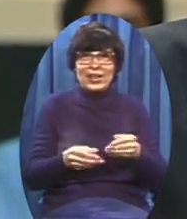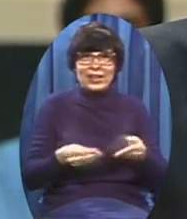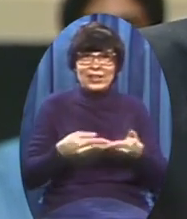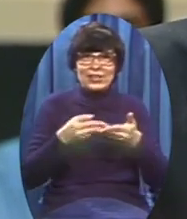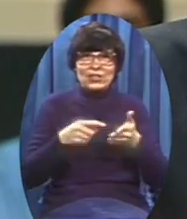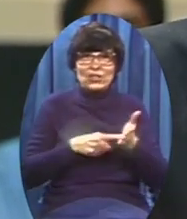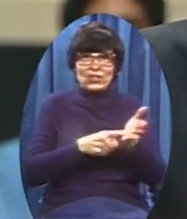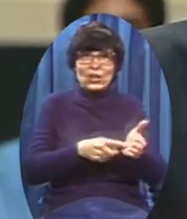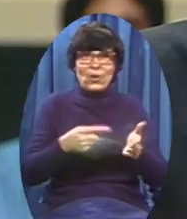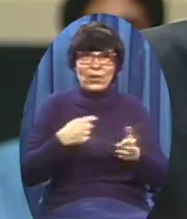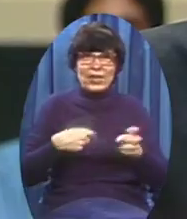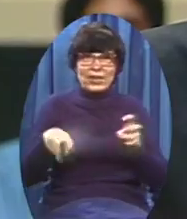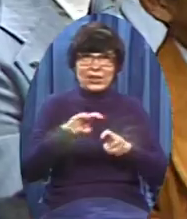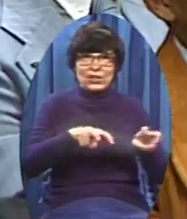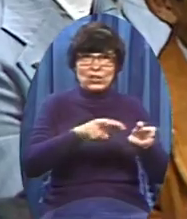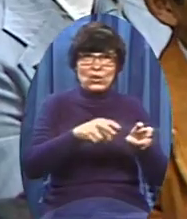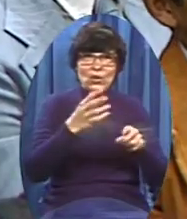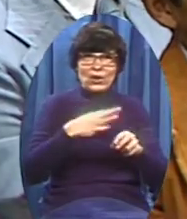it.